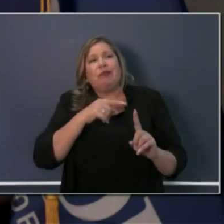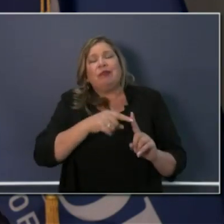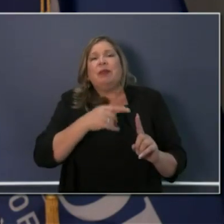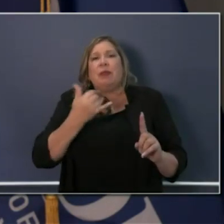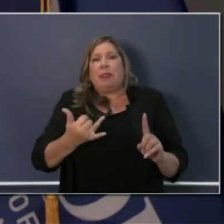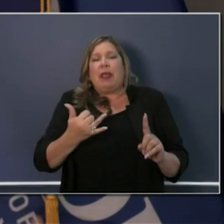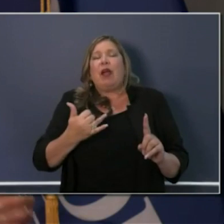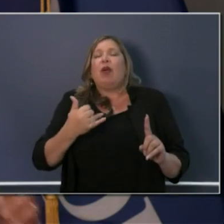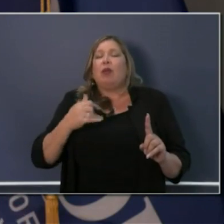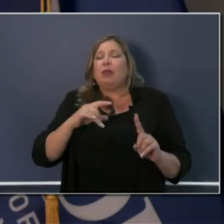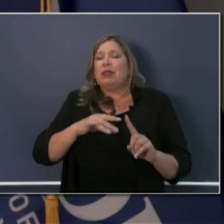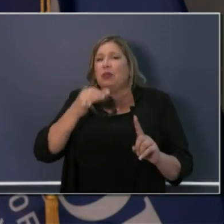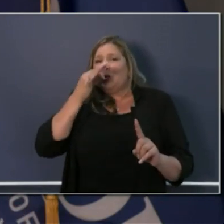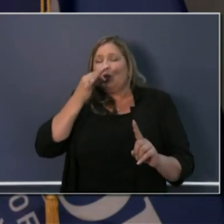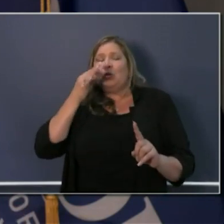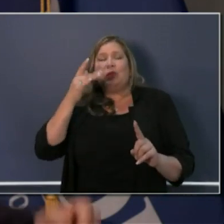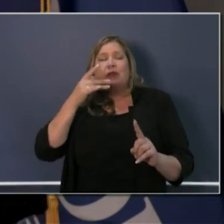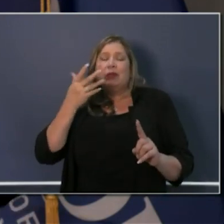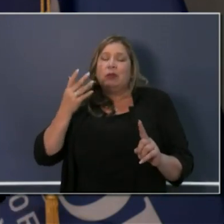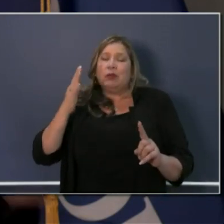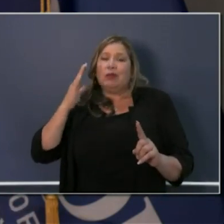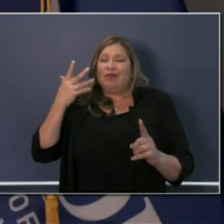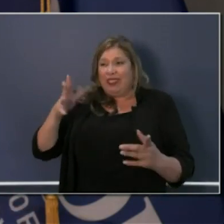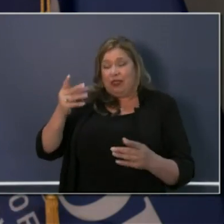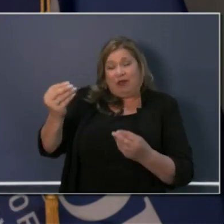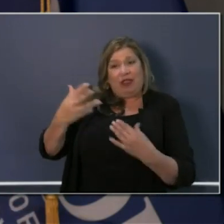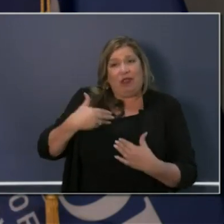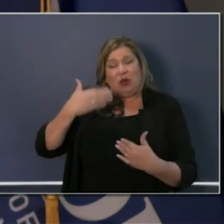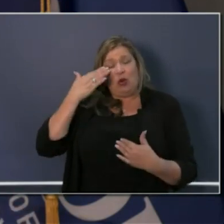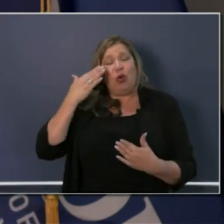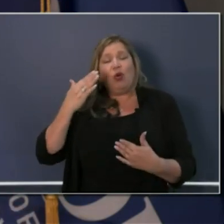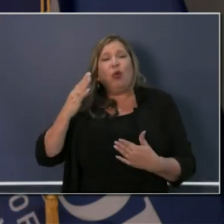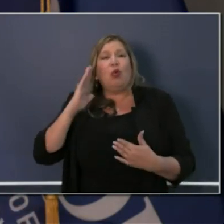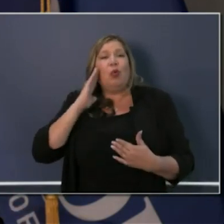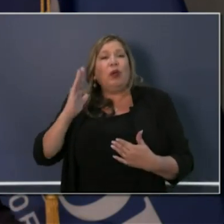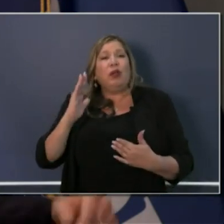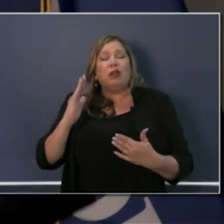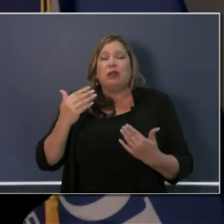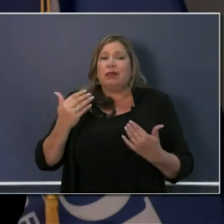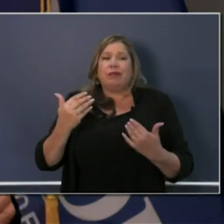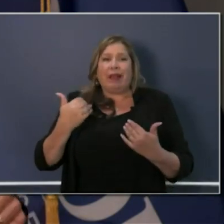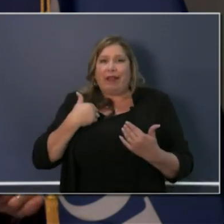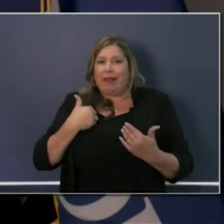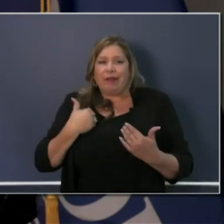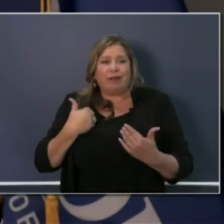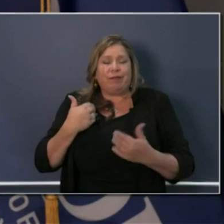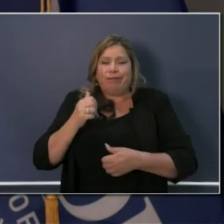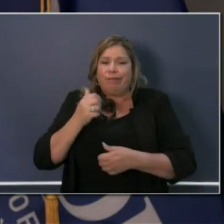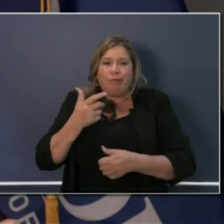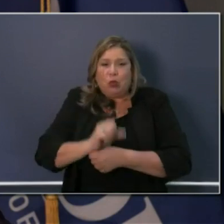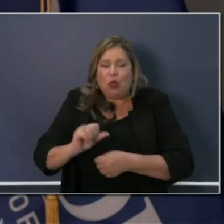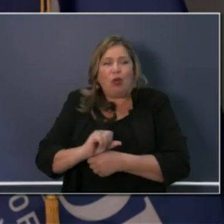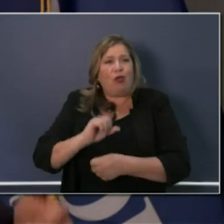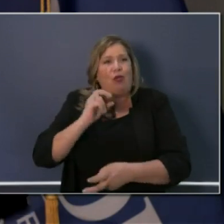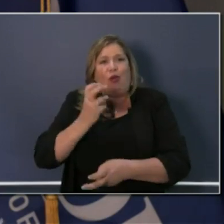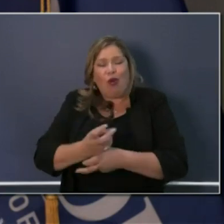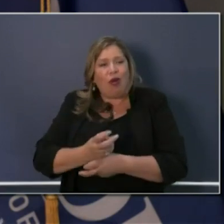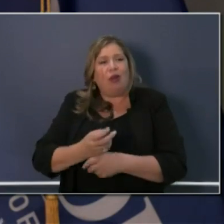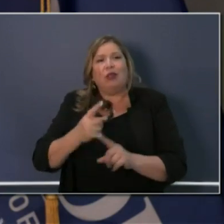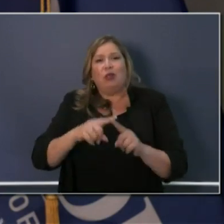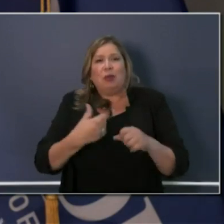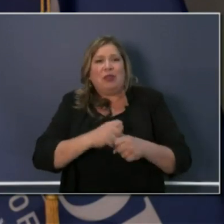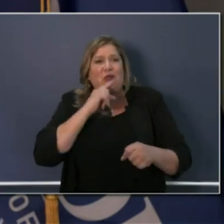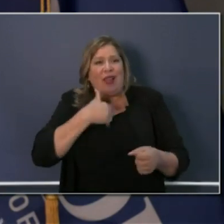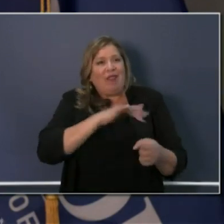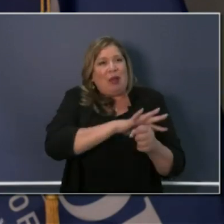transition. They give me all the confidence in the world. 72 plus hours a week, working hard, getting home late, not even having time